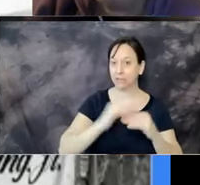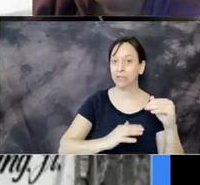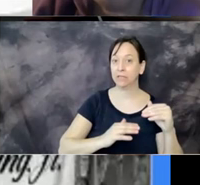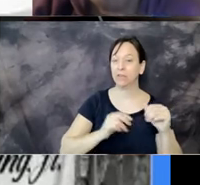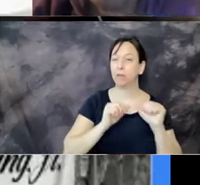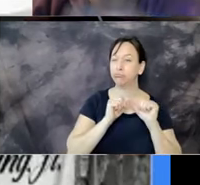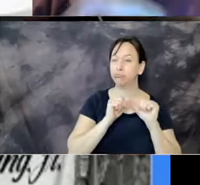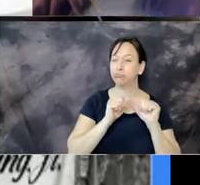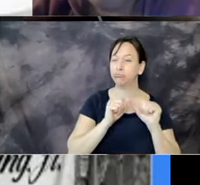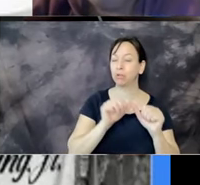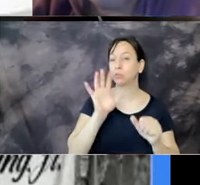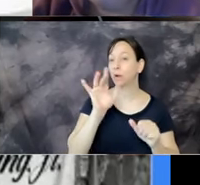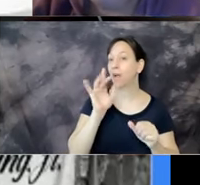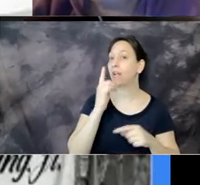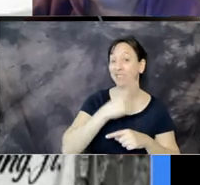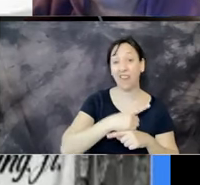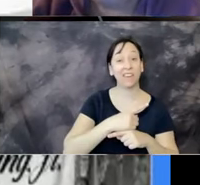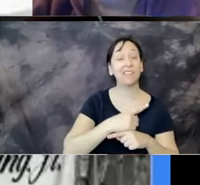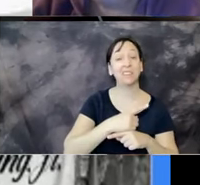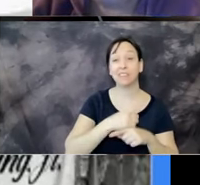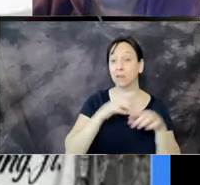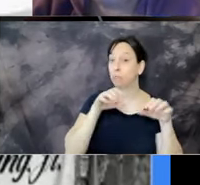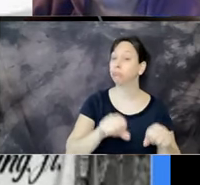days. In order